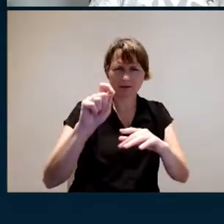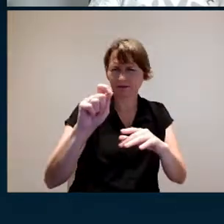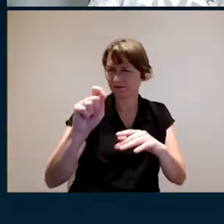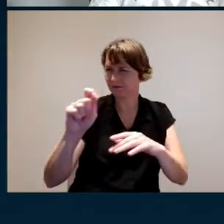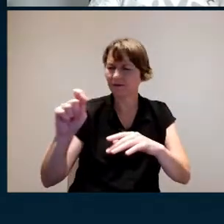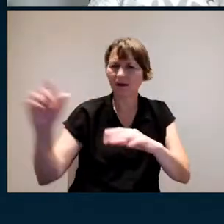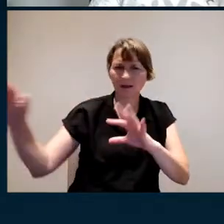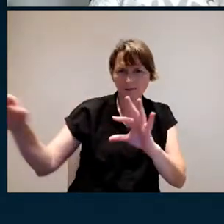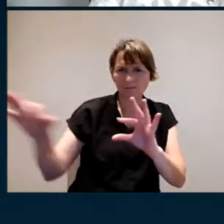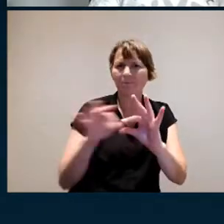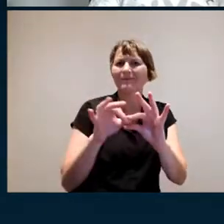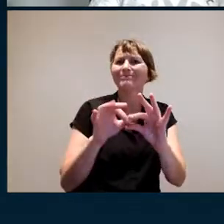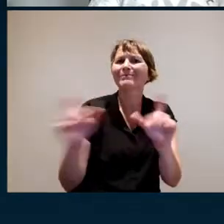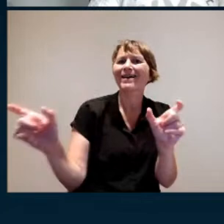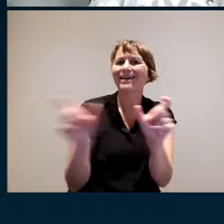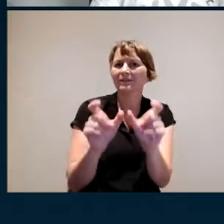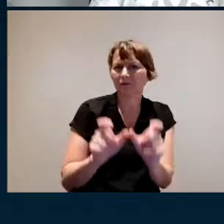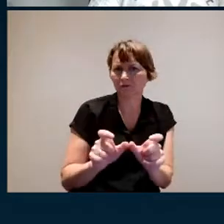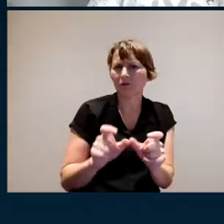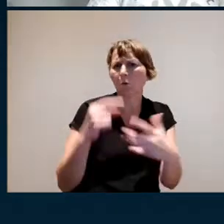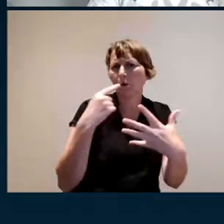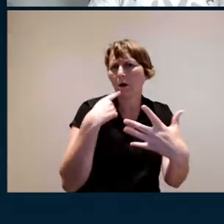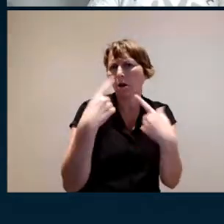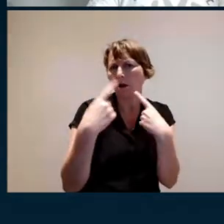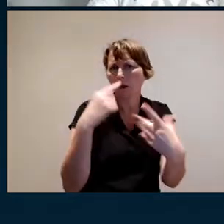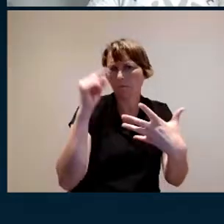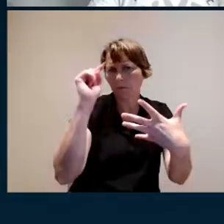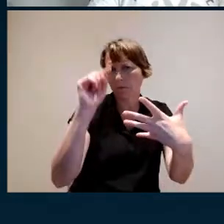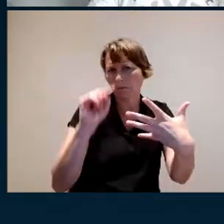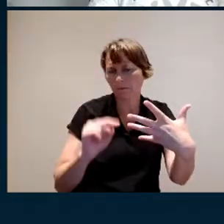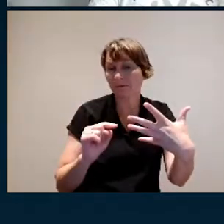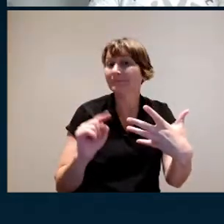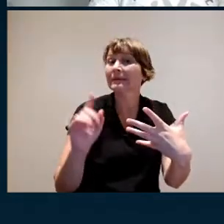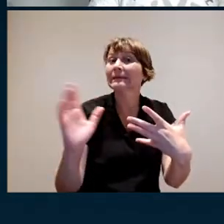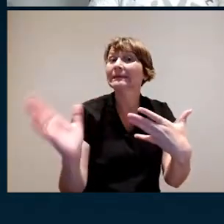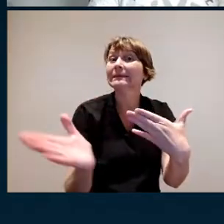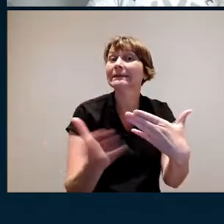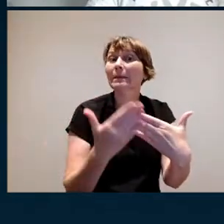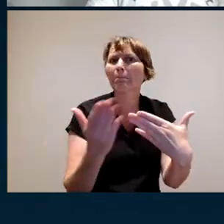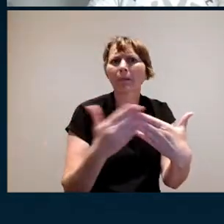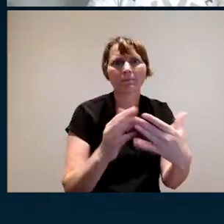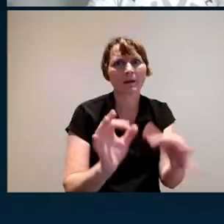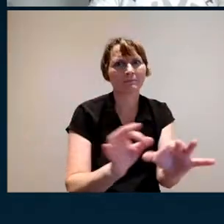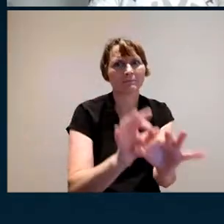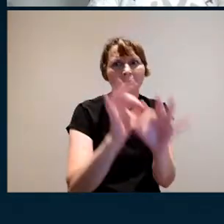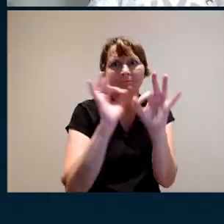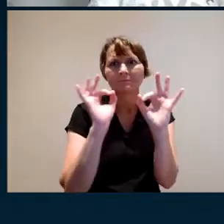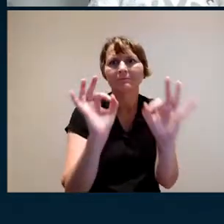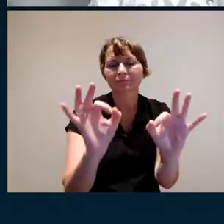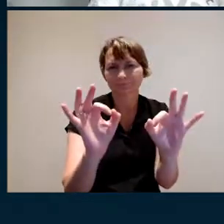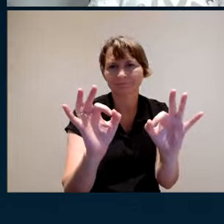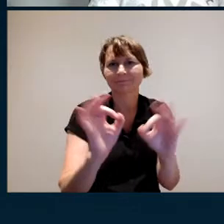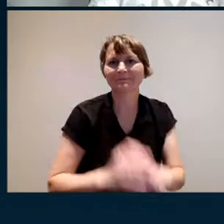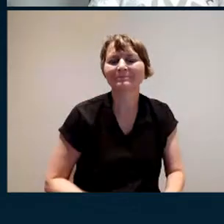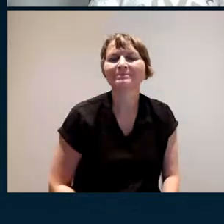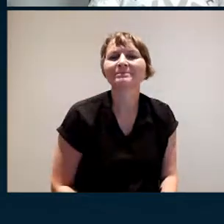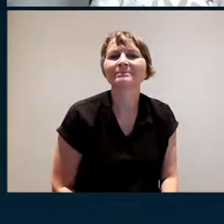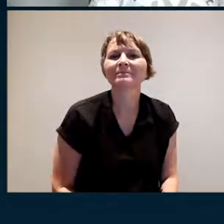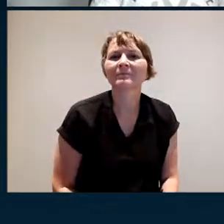will go through. Pretty simple, but quite effective and commonly seen